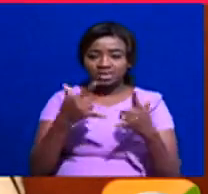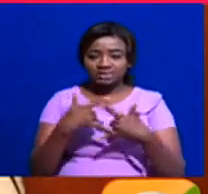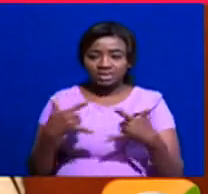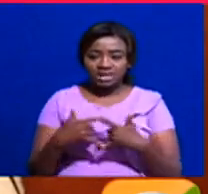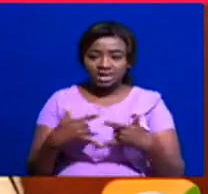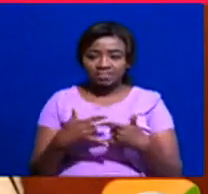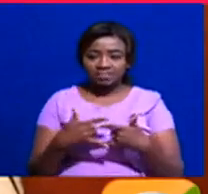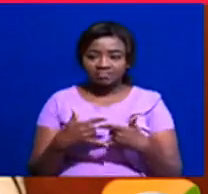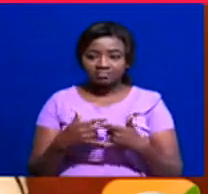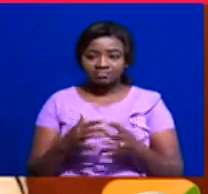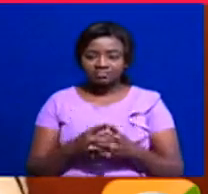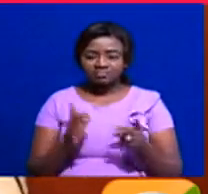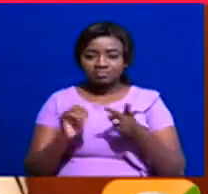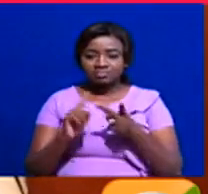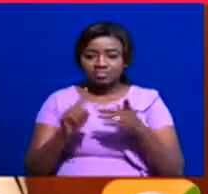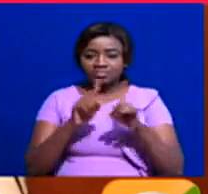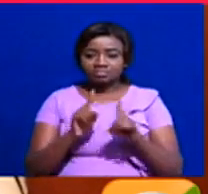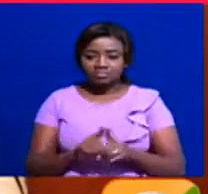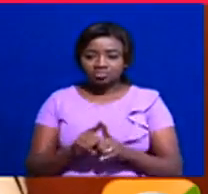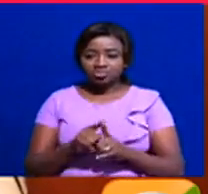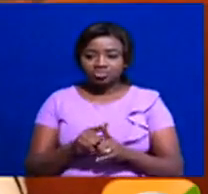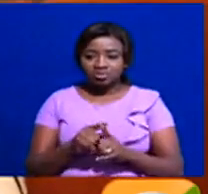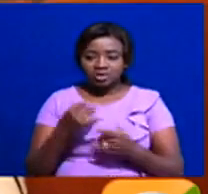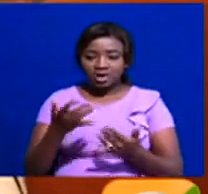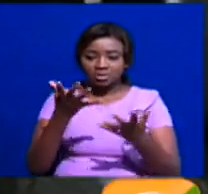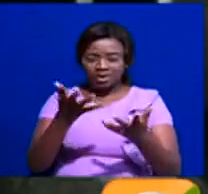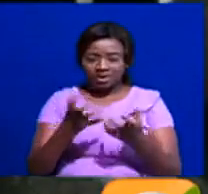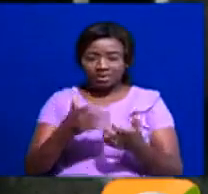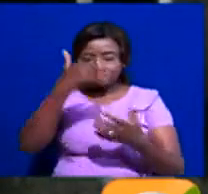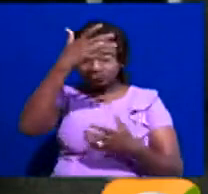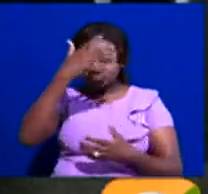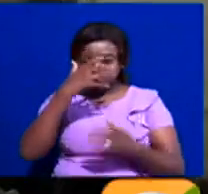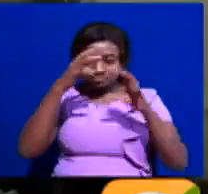with our universities. Another thing is now building headsets that can use mobile phone.